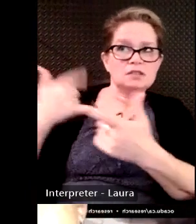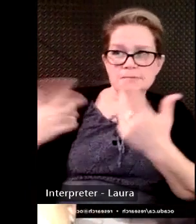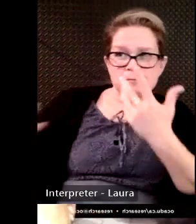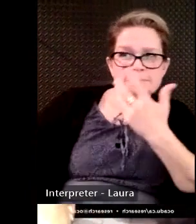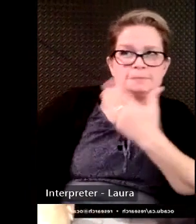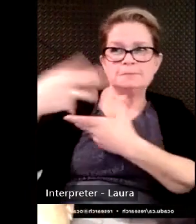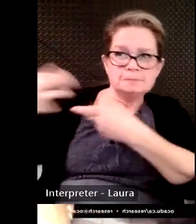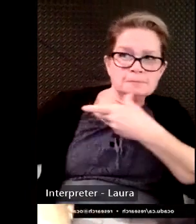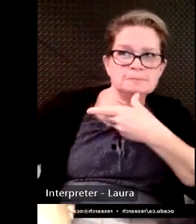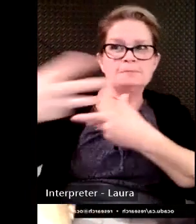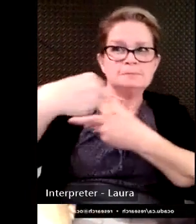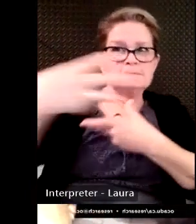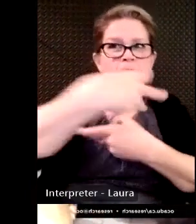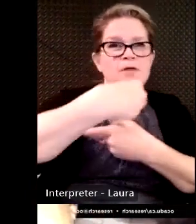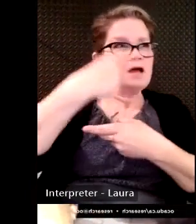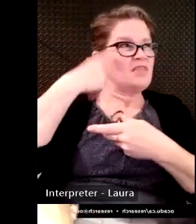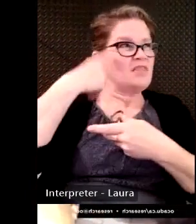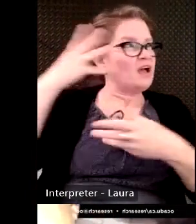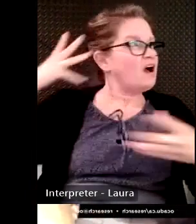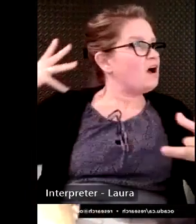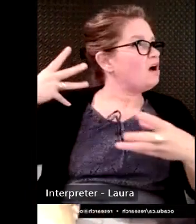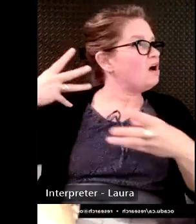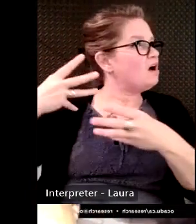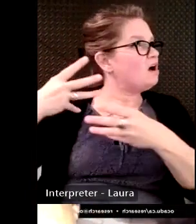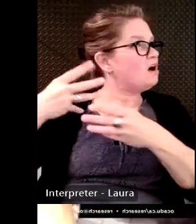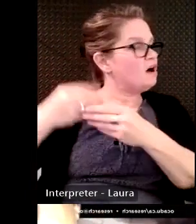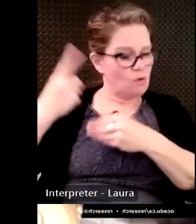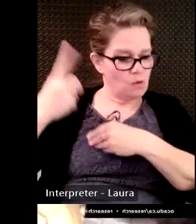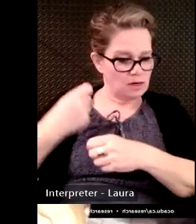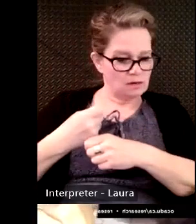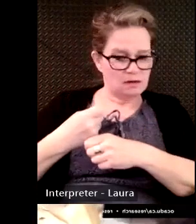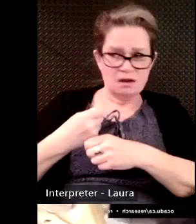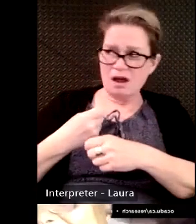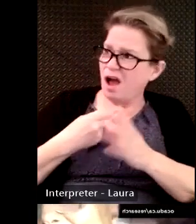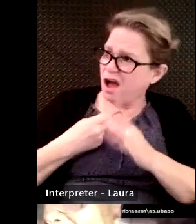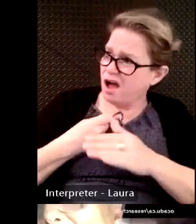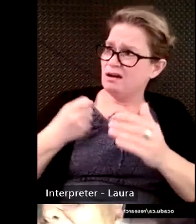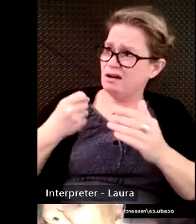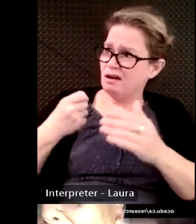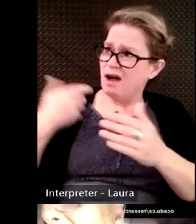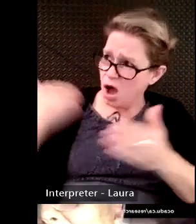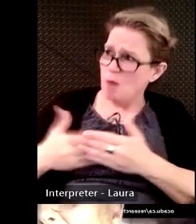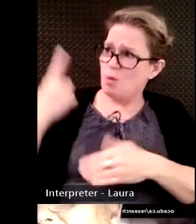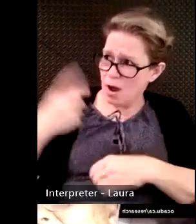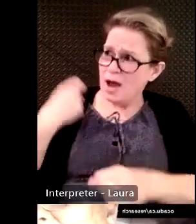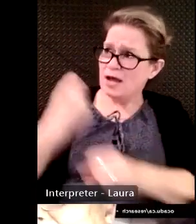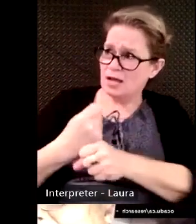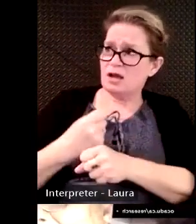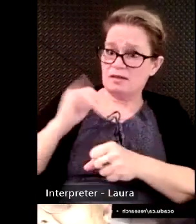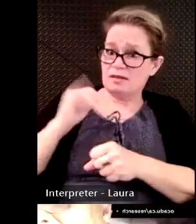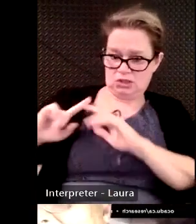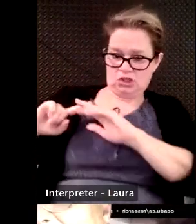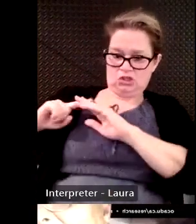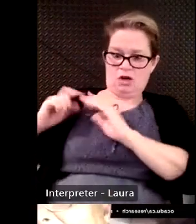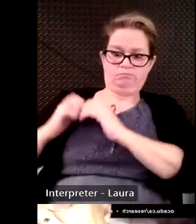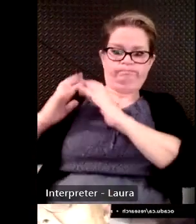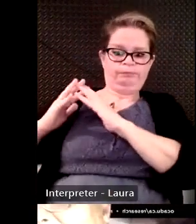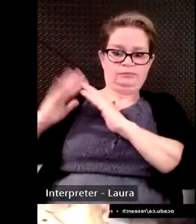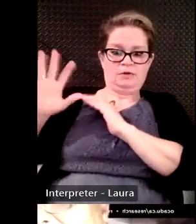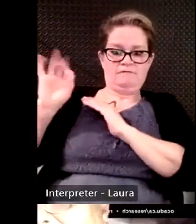year, it's almost a year, Roman. It was February, of last year. We are working towards a formal launch,